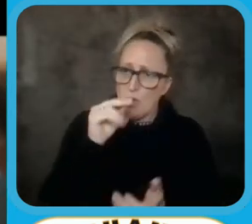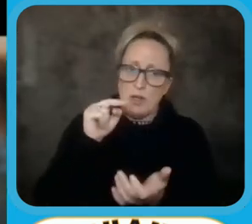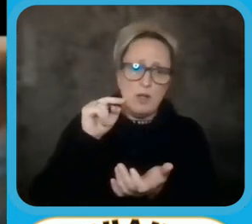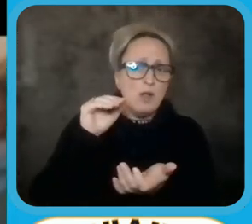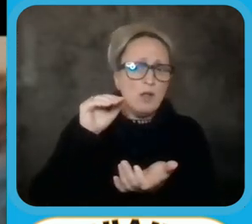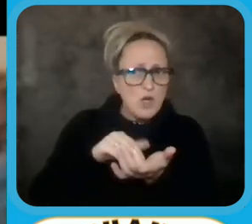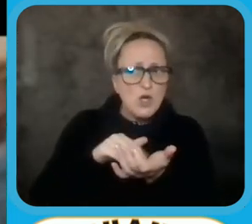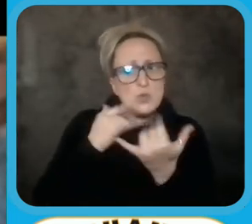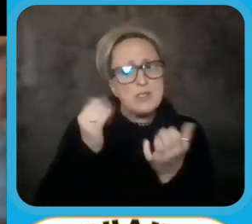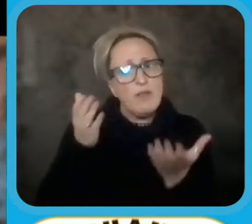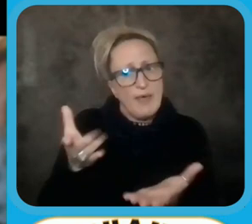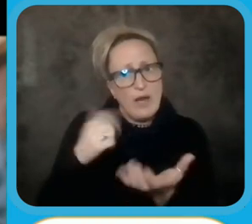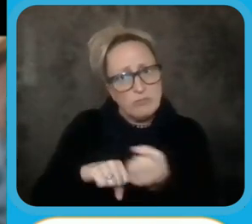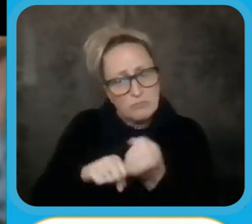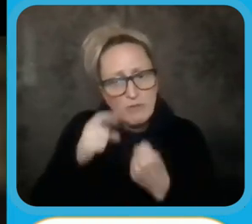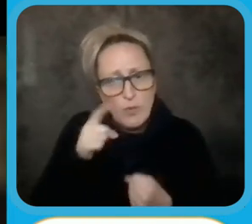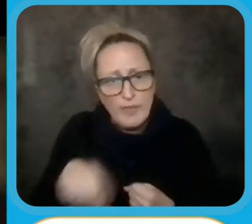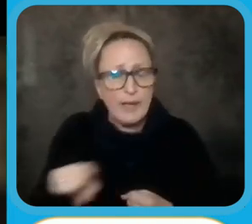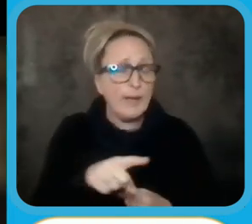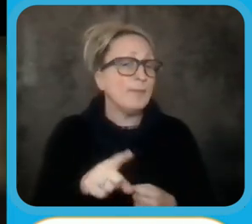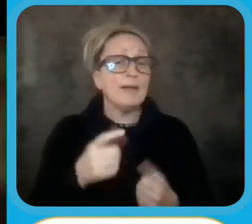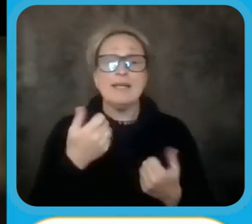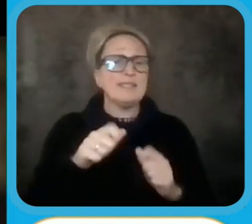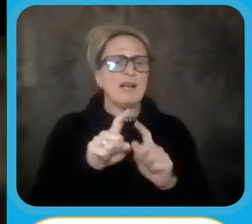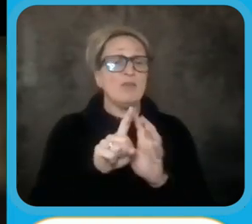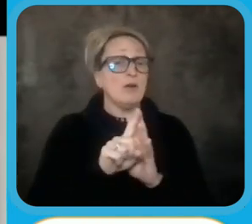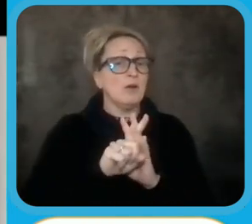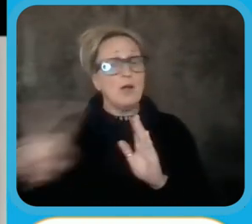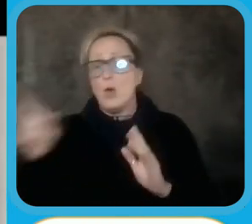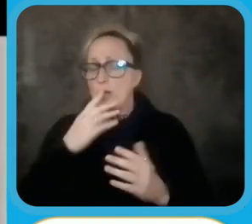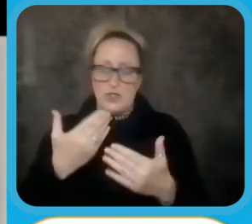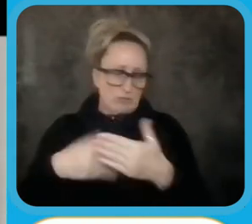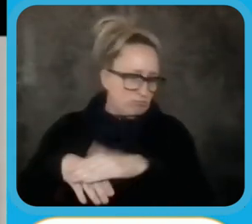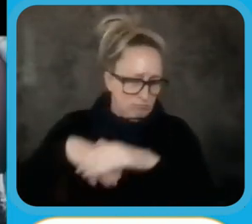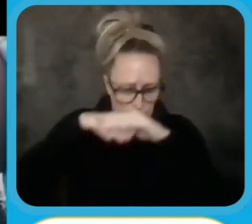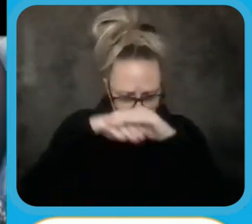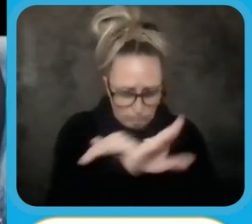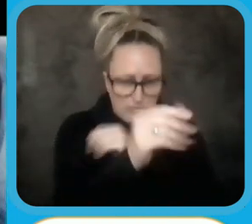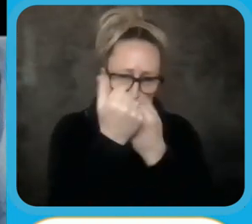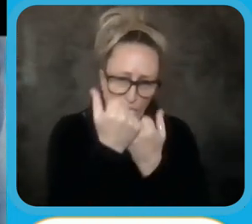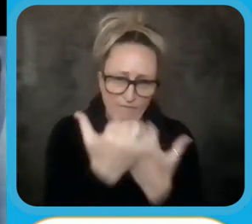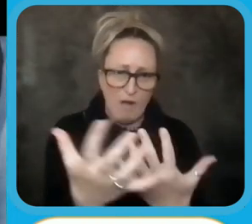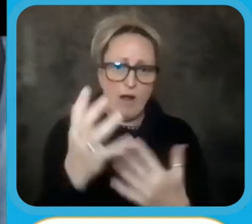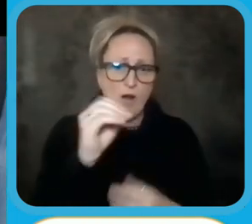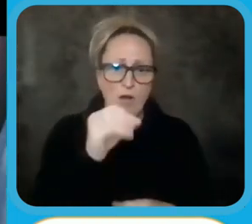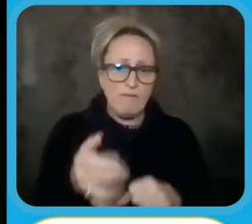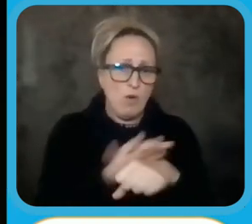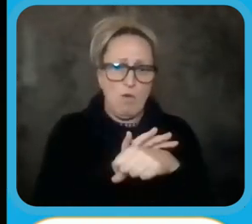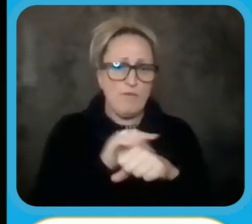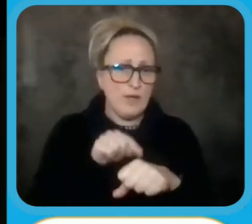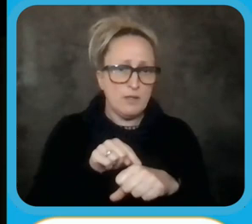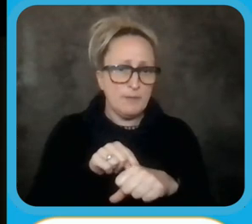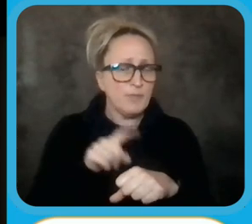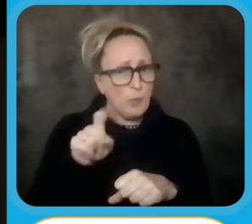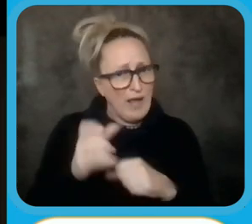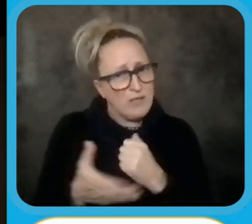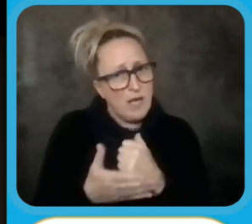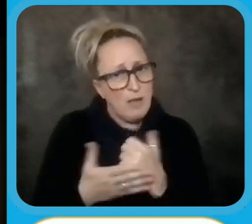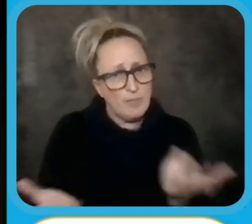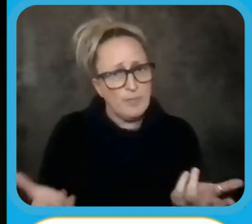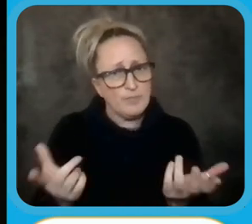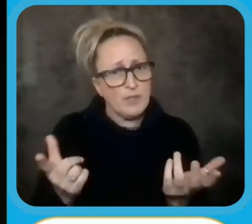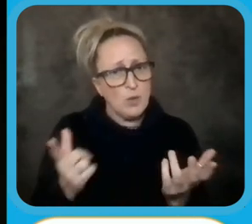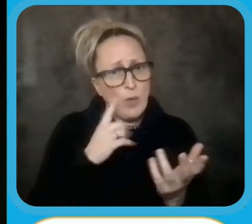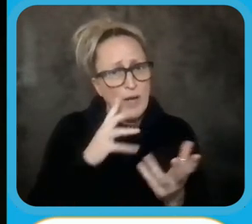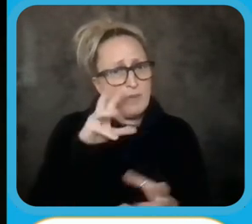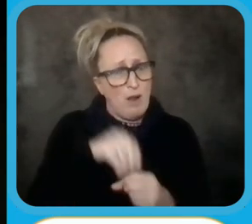them. Rather than running away, we ran right into the fire of COVID. We had to help. We had to play our part